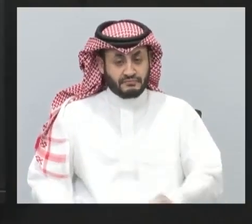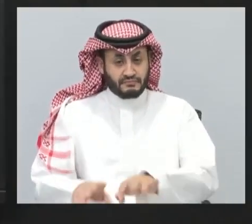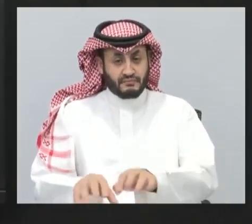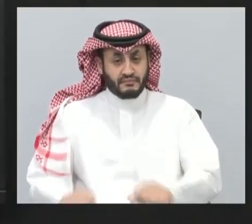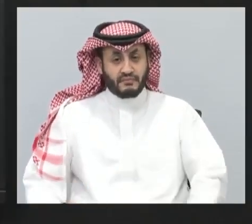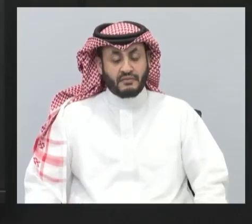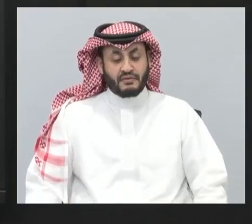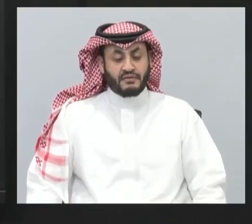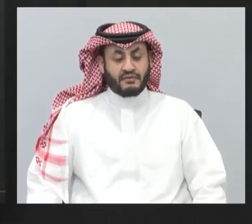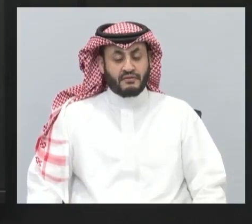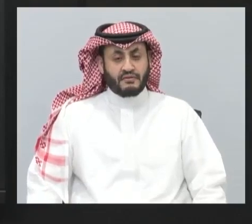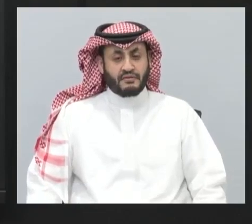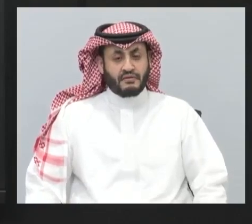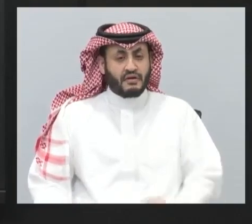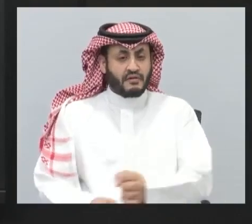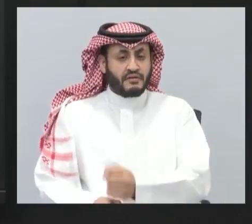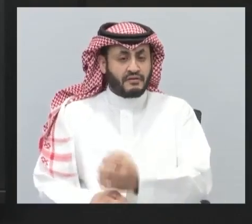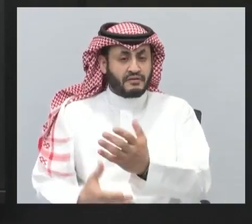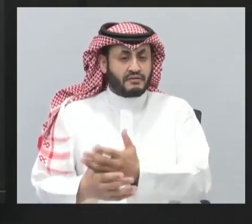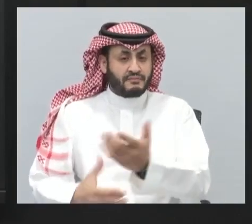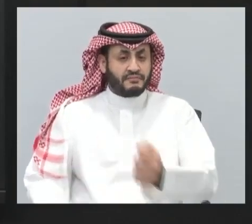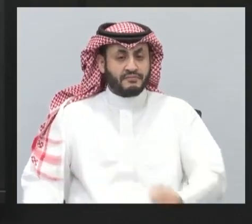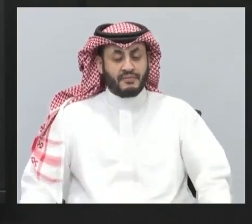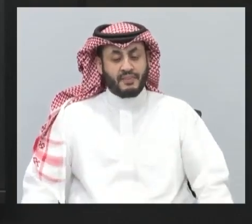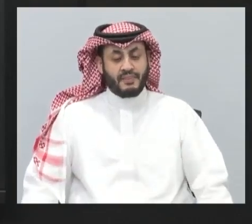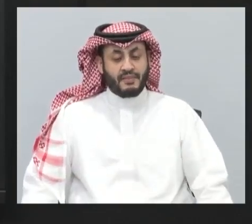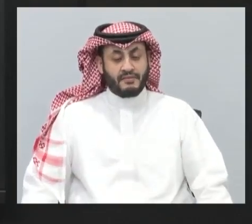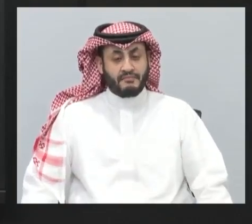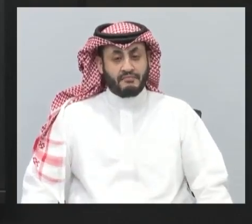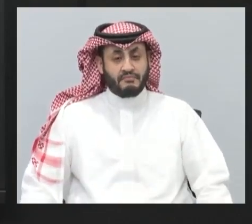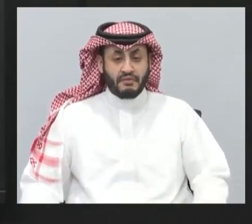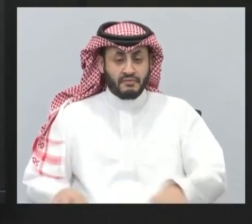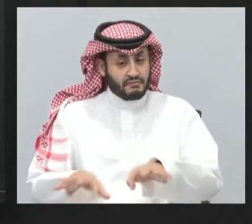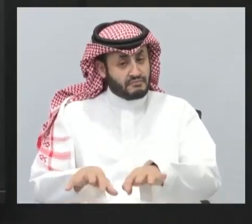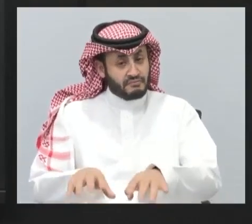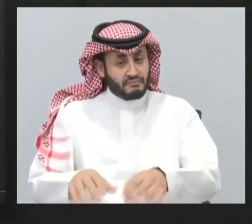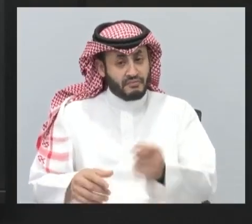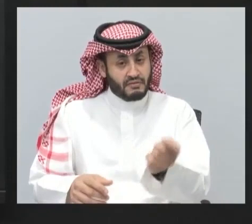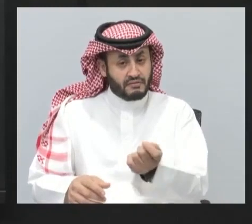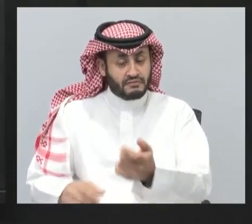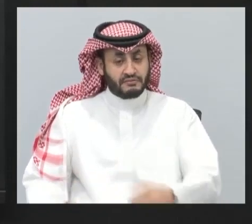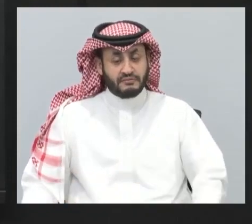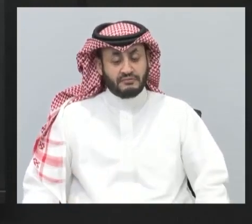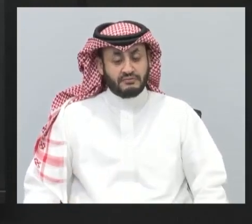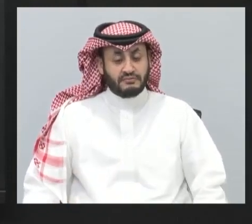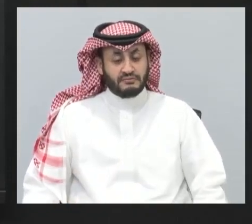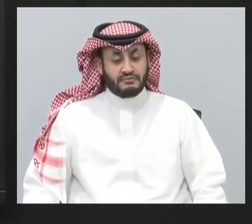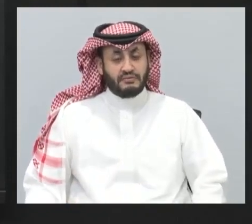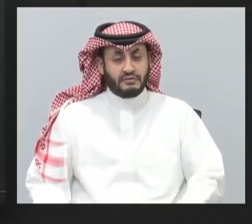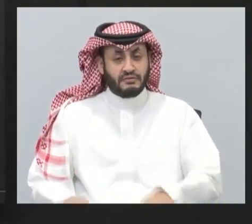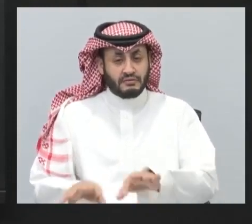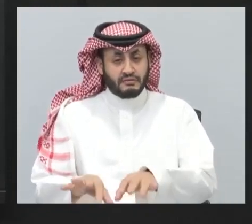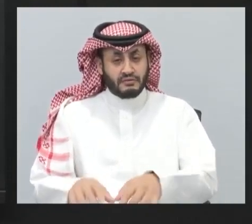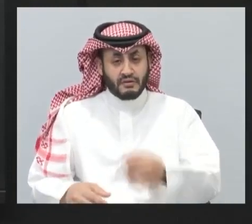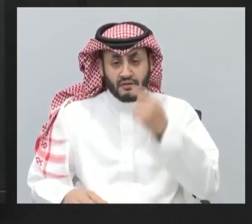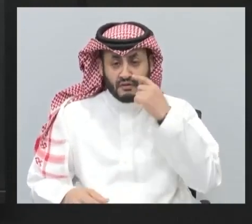actually using computers for many and many things. Maybe you're trying to type using a computer. You browse the internet using